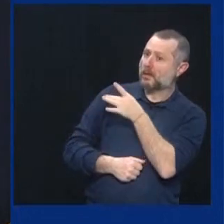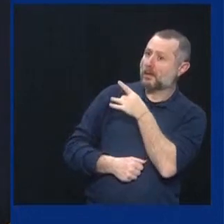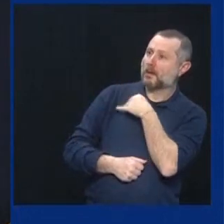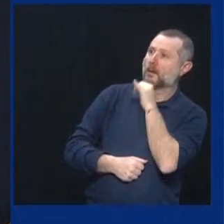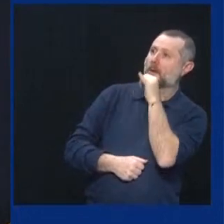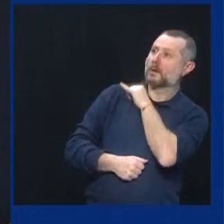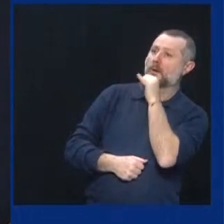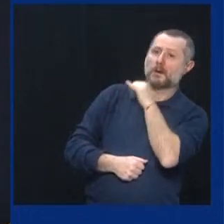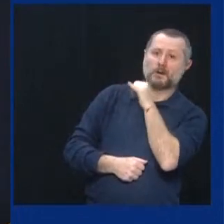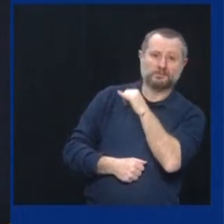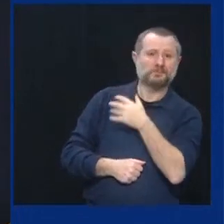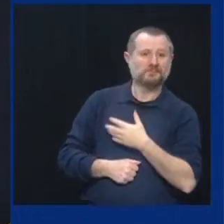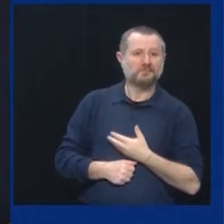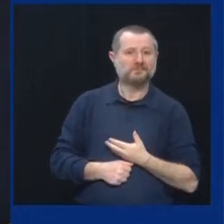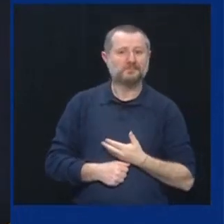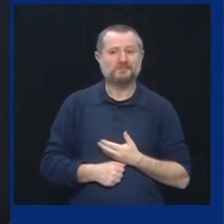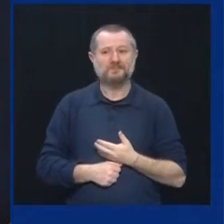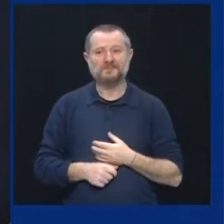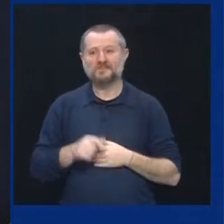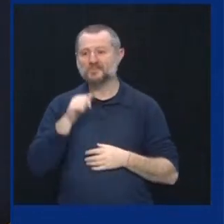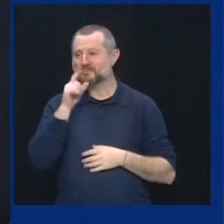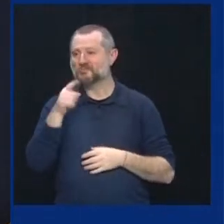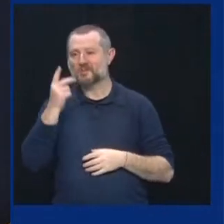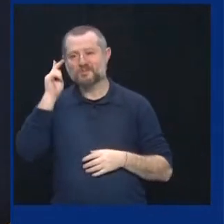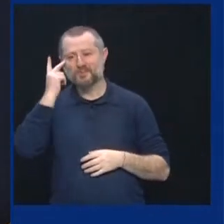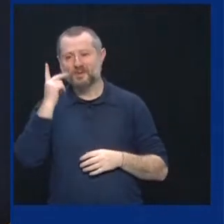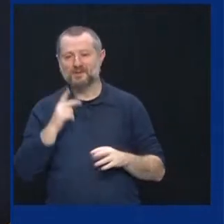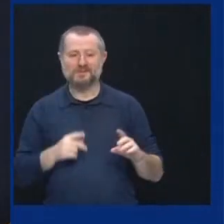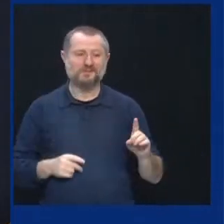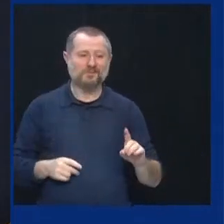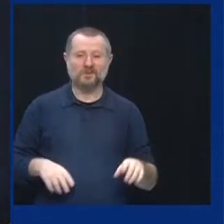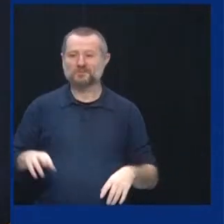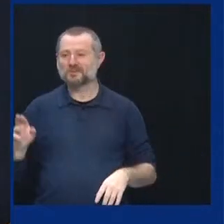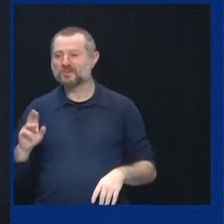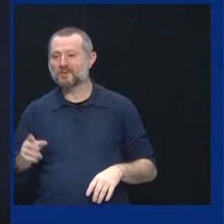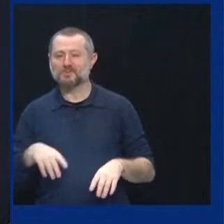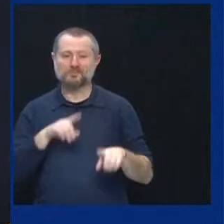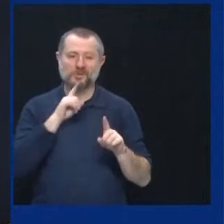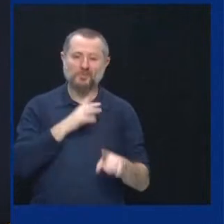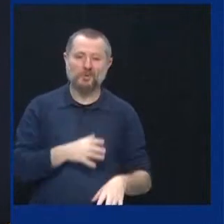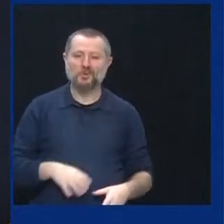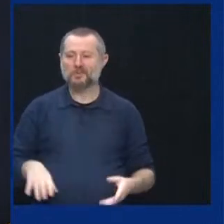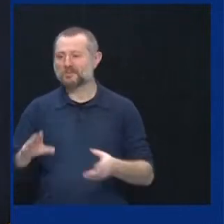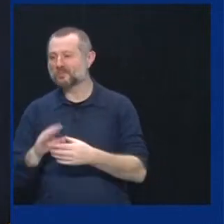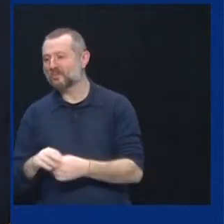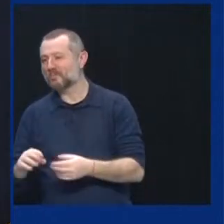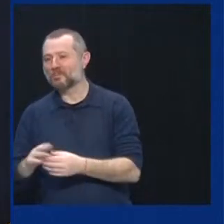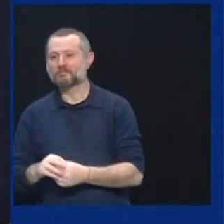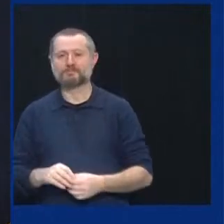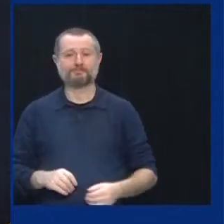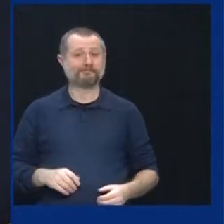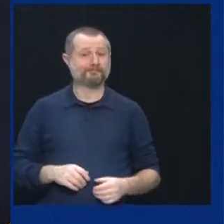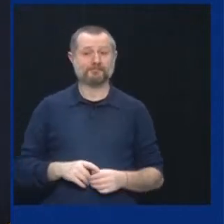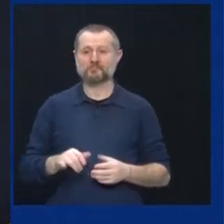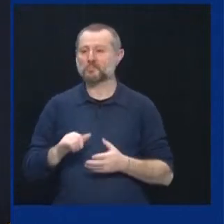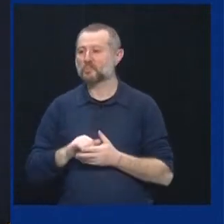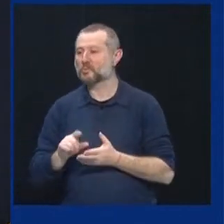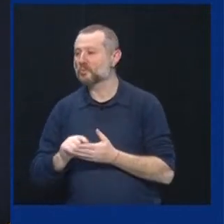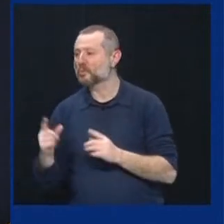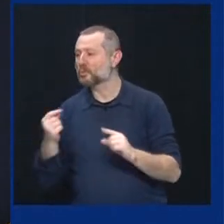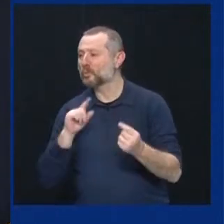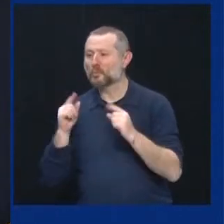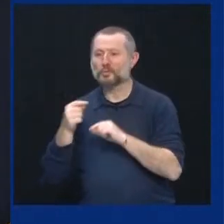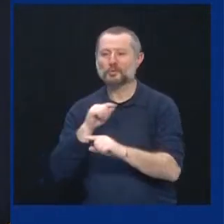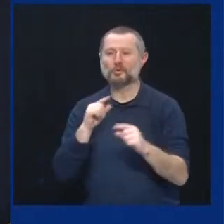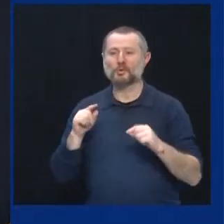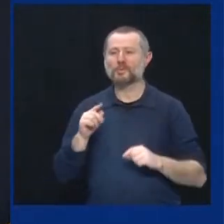the normal back and forth with you as a reporter and tweets and this